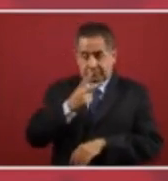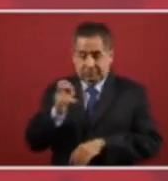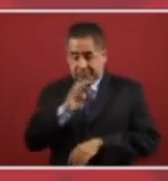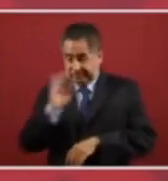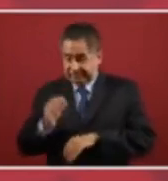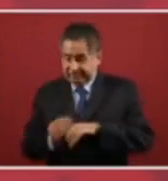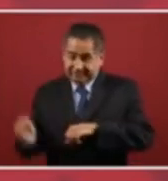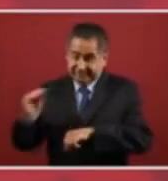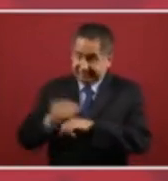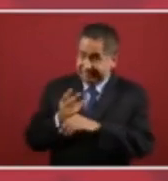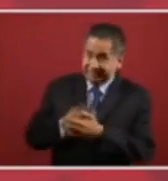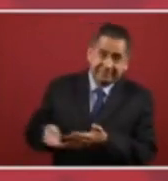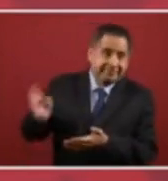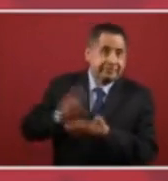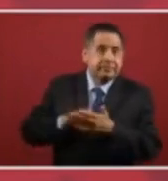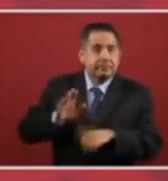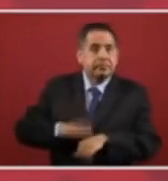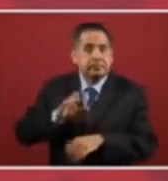200%.